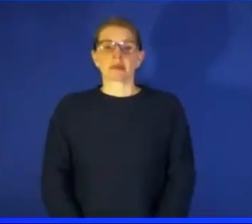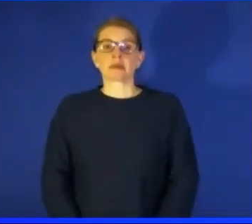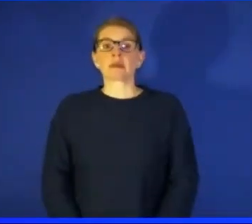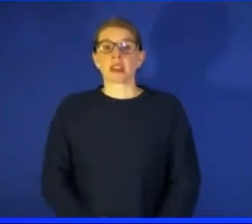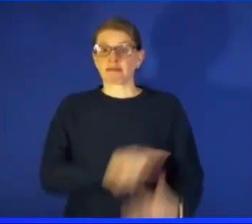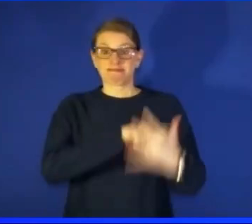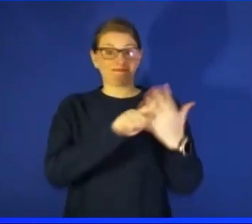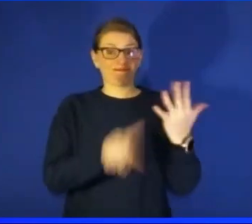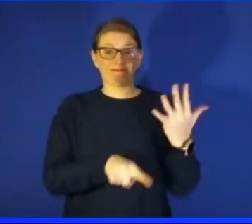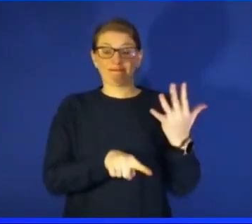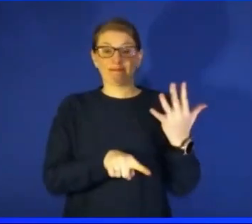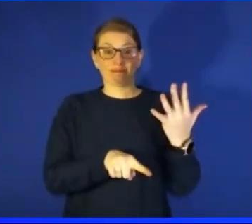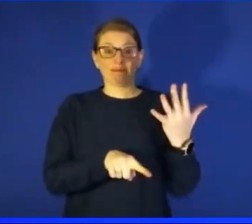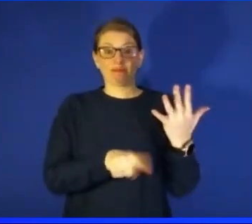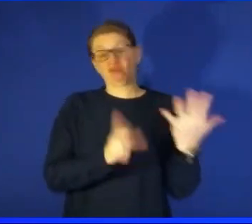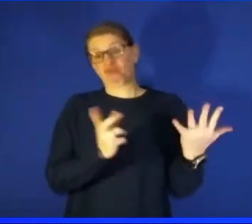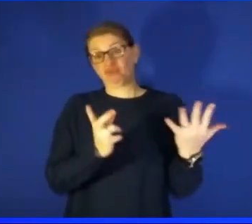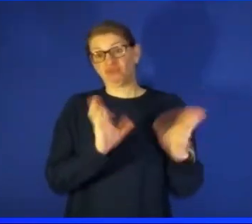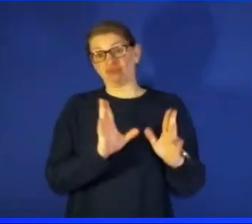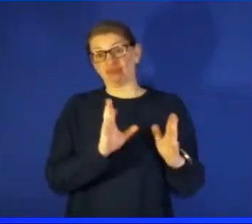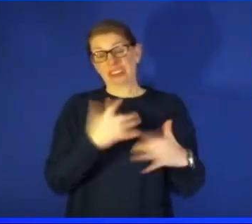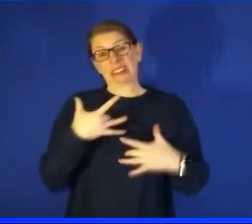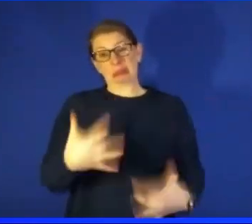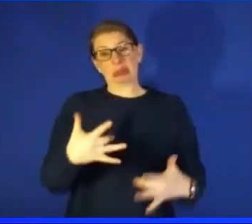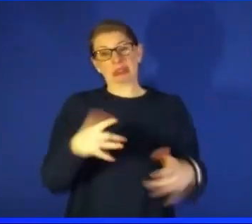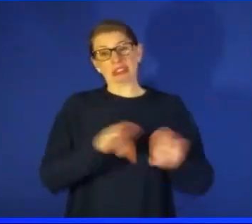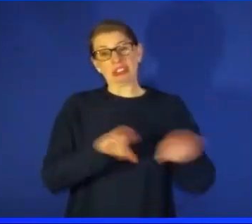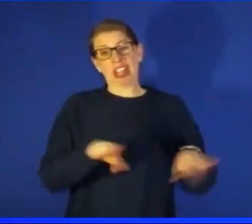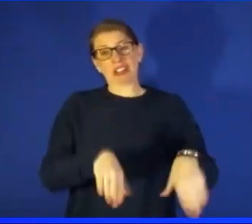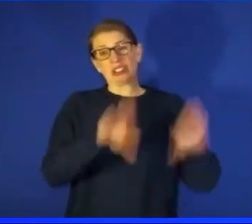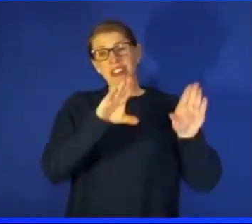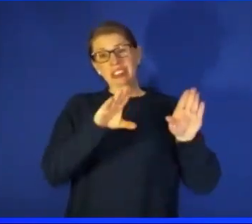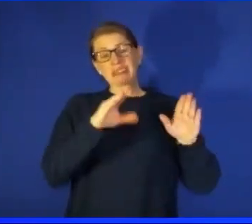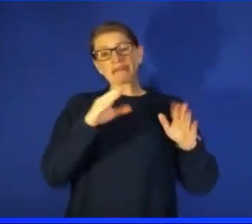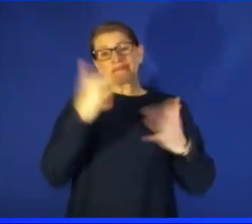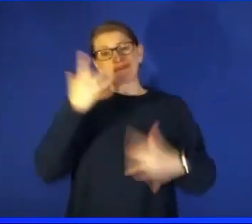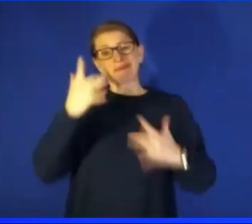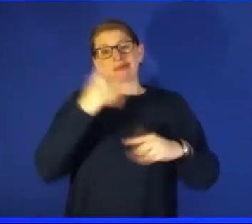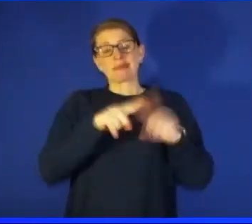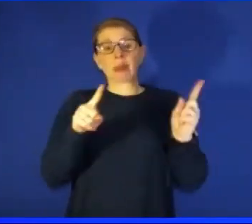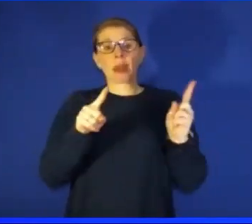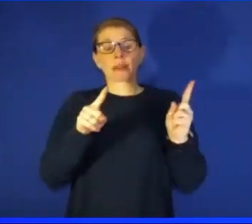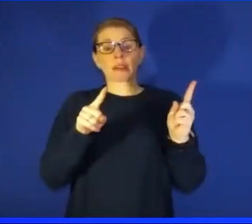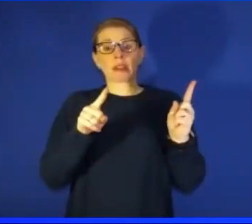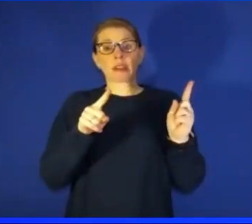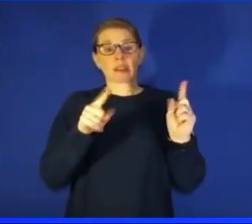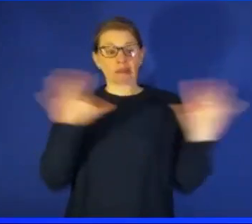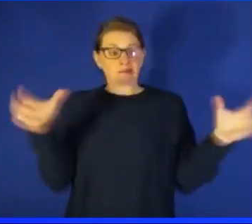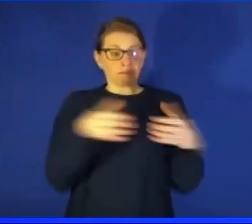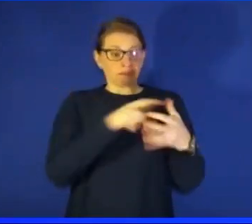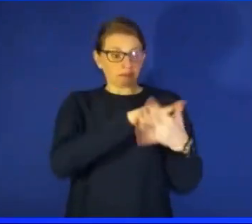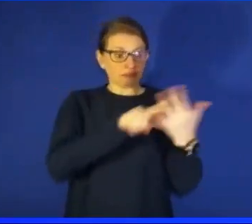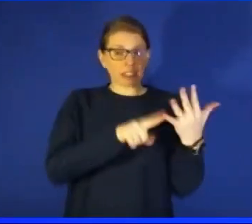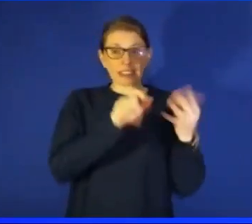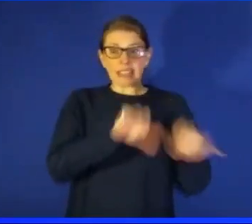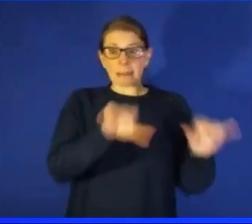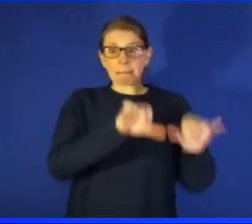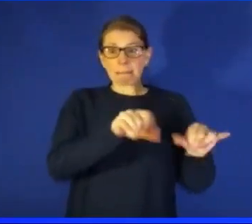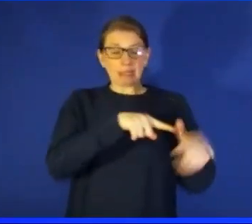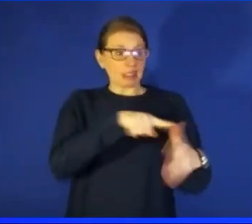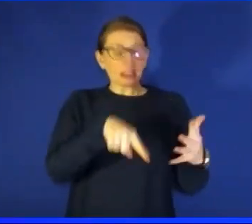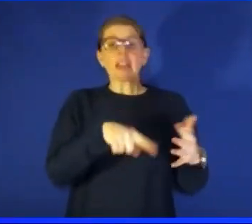be common childhood elements, so it's really kind of confusing. But when you get them all together, a kiddo who's previously